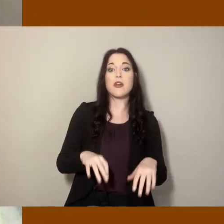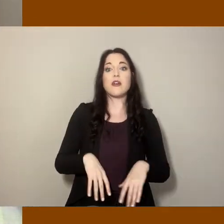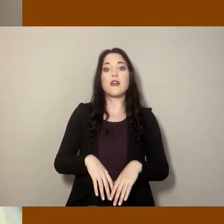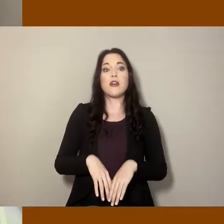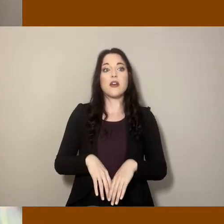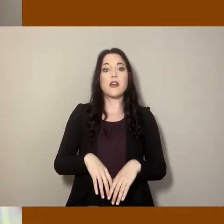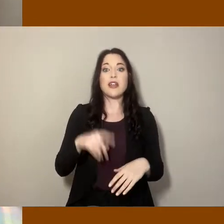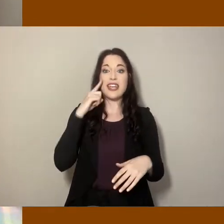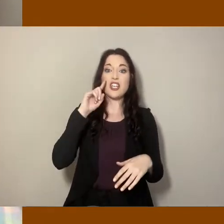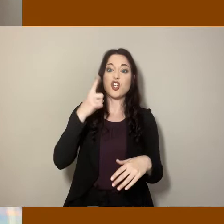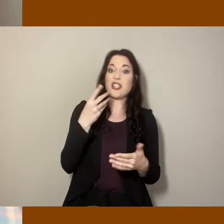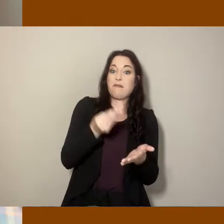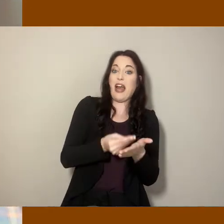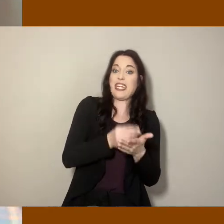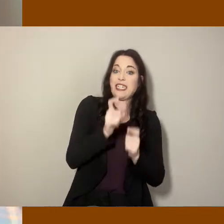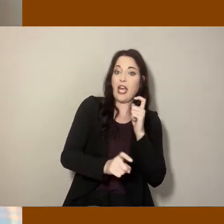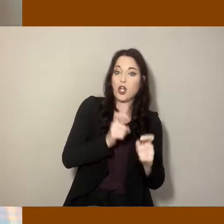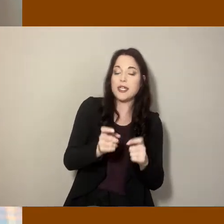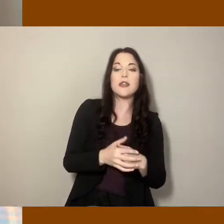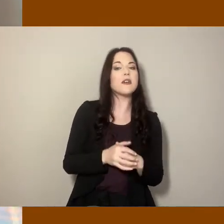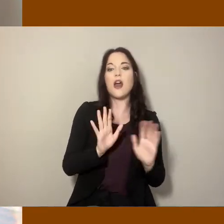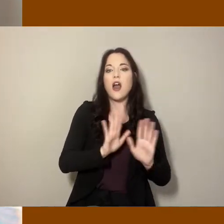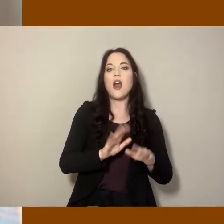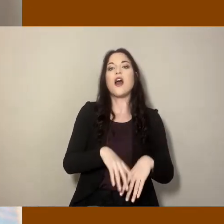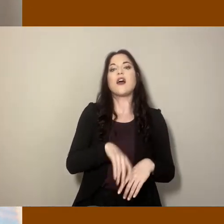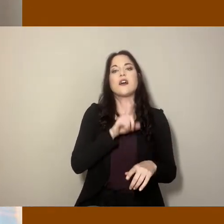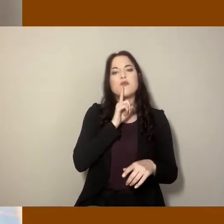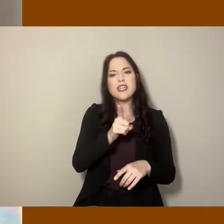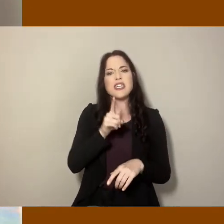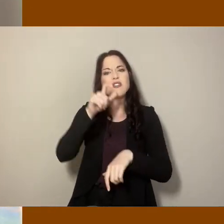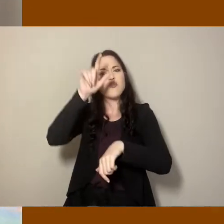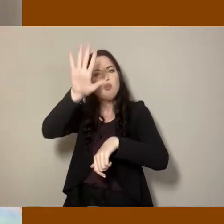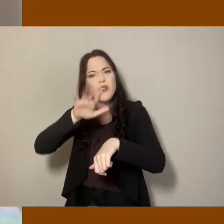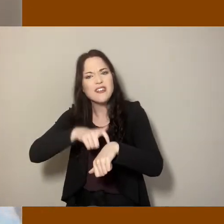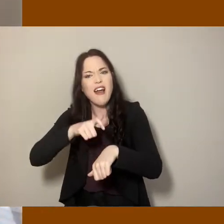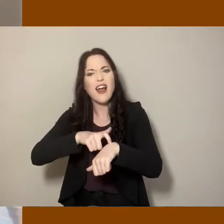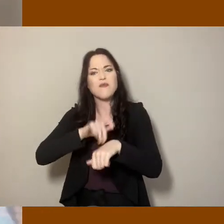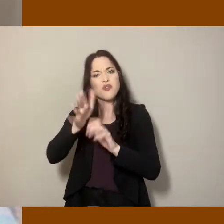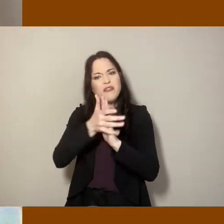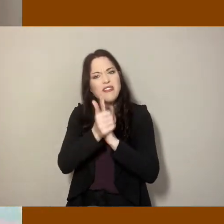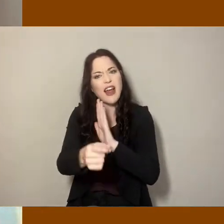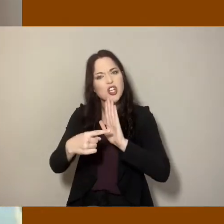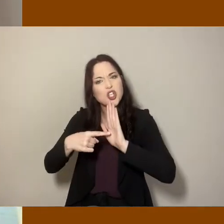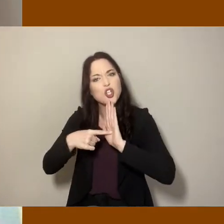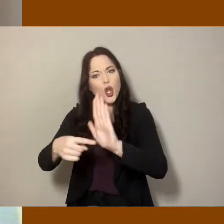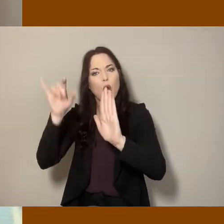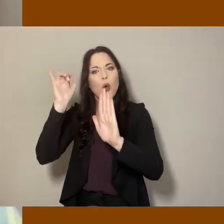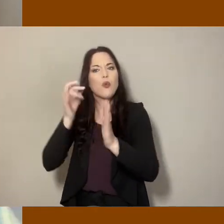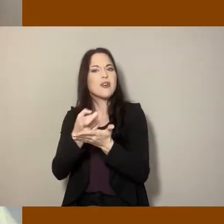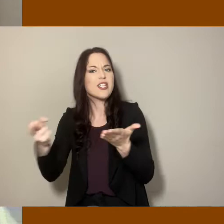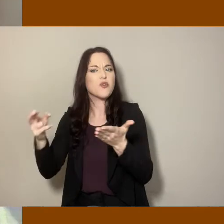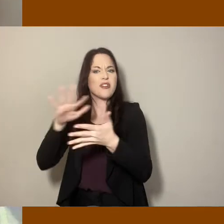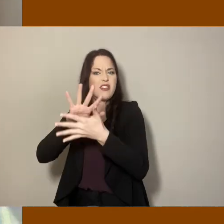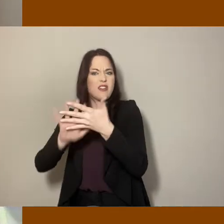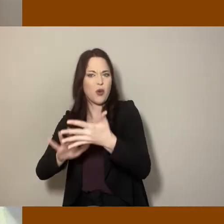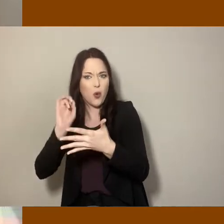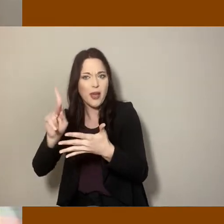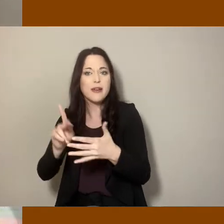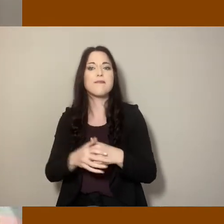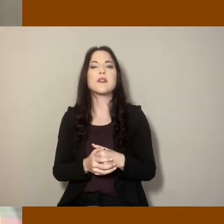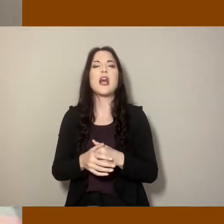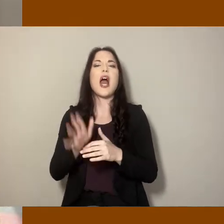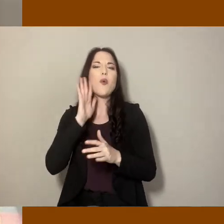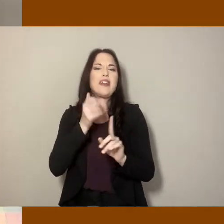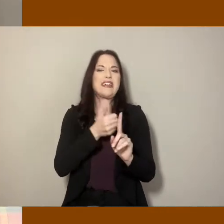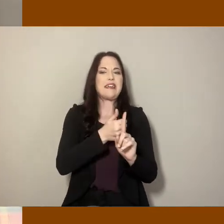of time, talent, or resources, that kind of thing. So to let you know more of what I'm